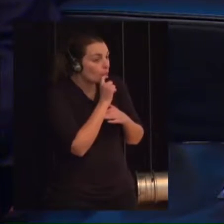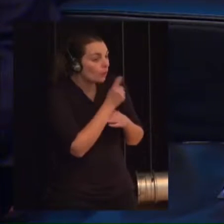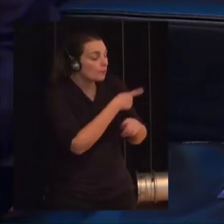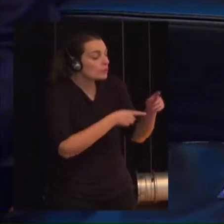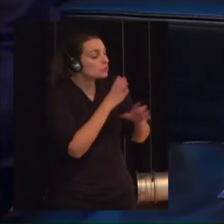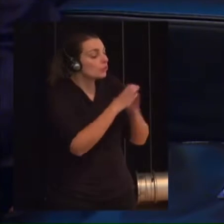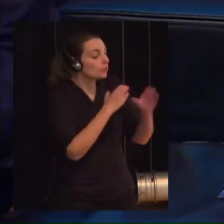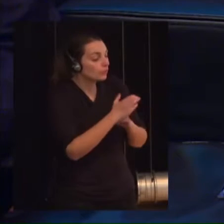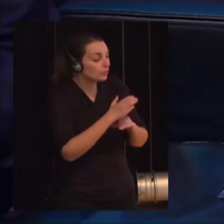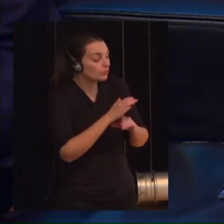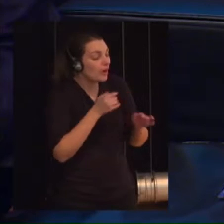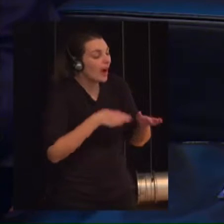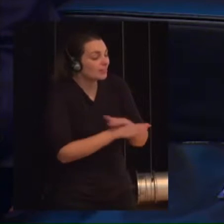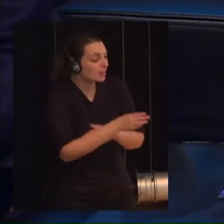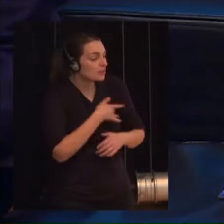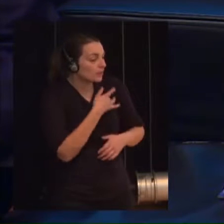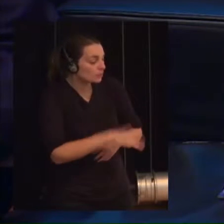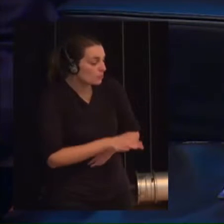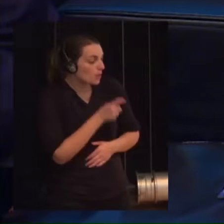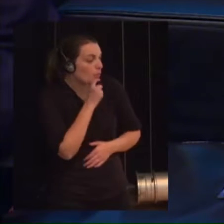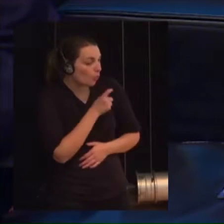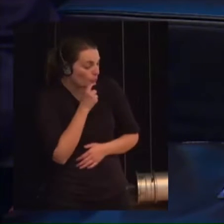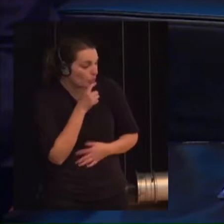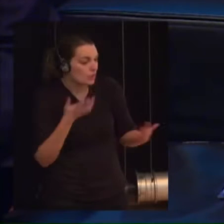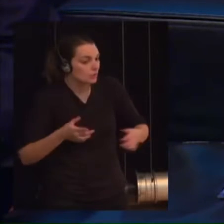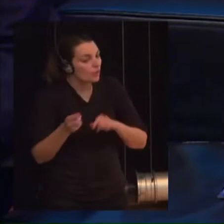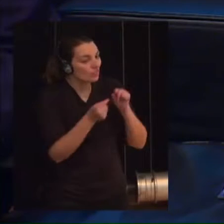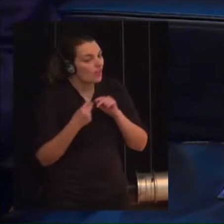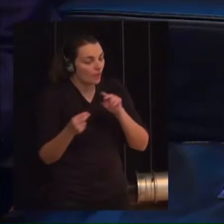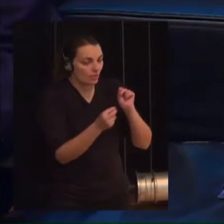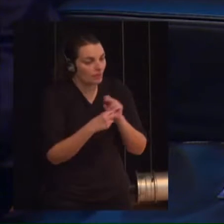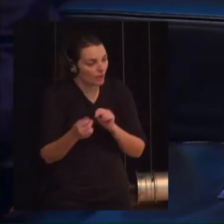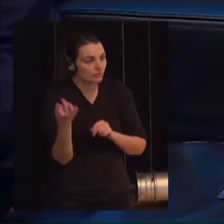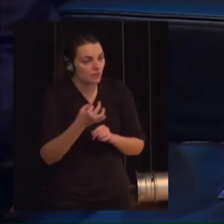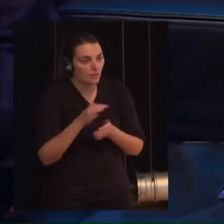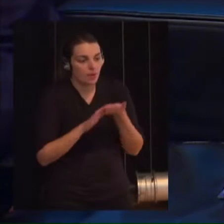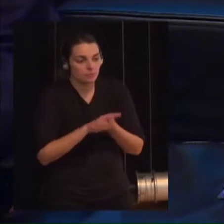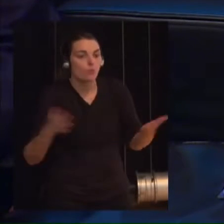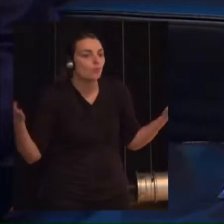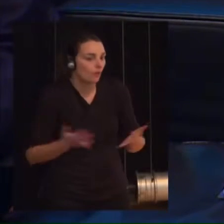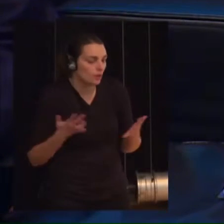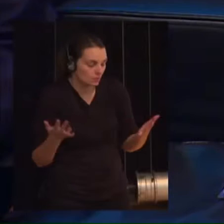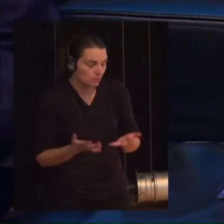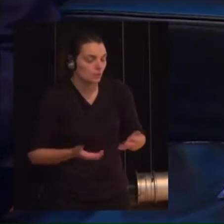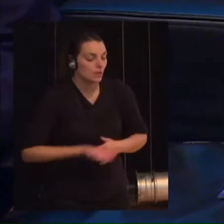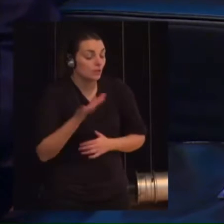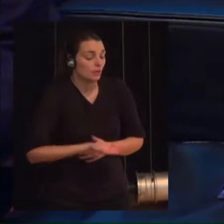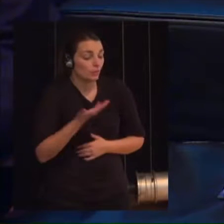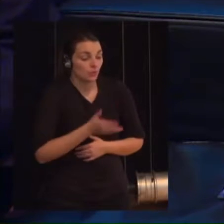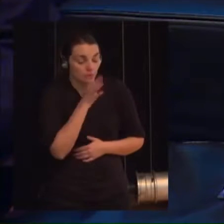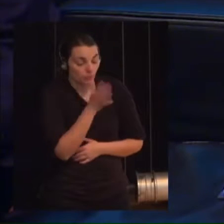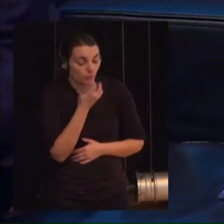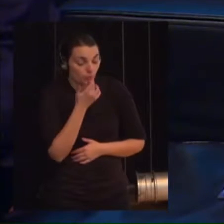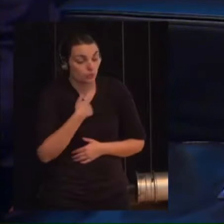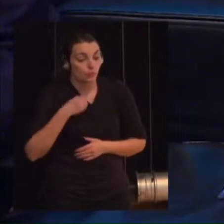think it's something that a debate that needs to be started and with some urgency because newspapers, I mean, I live in the States,